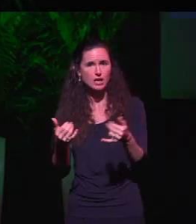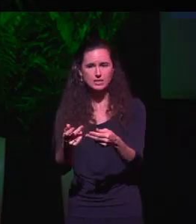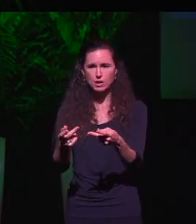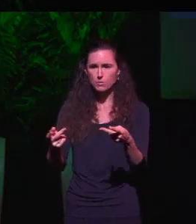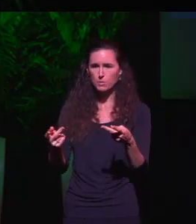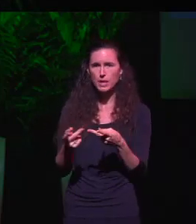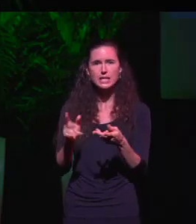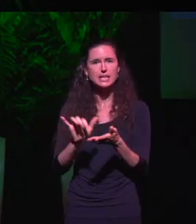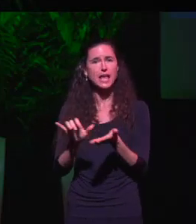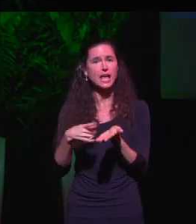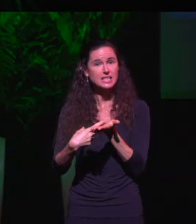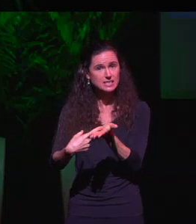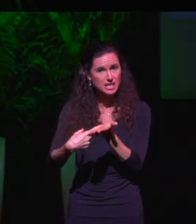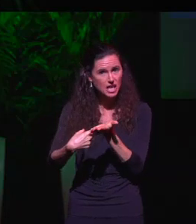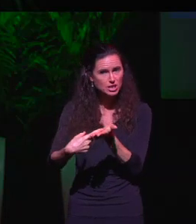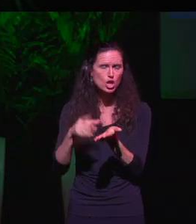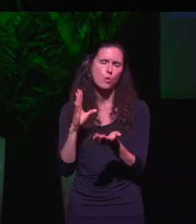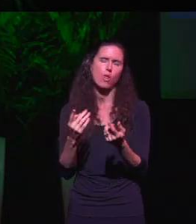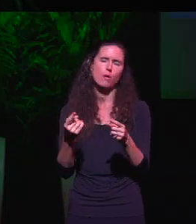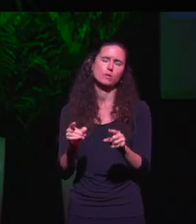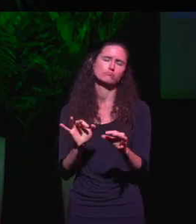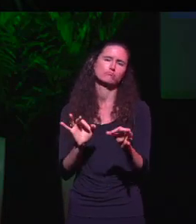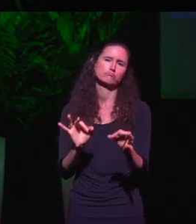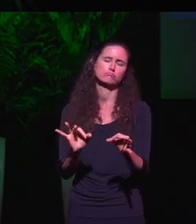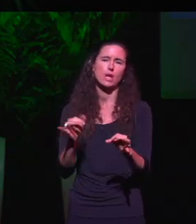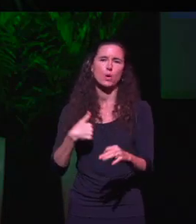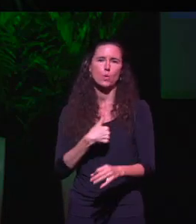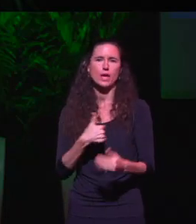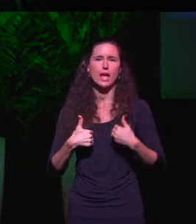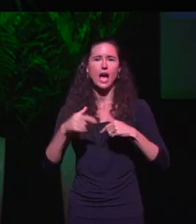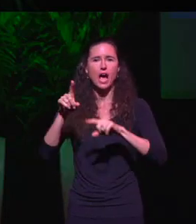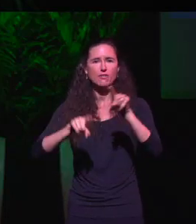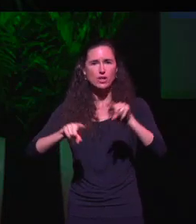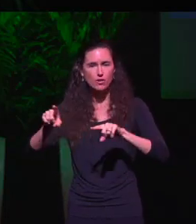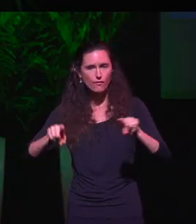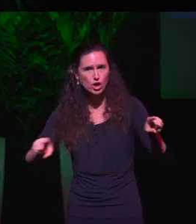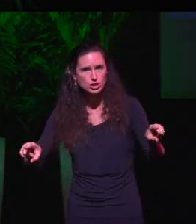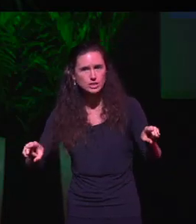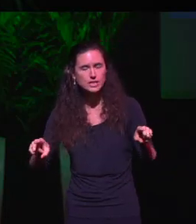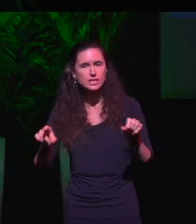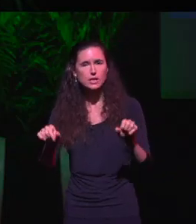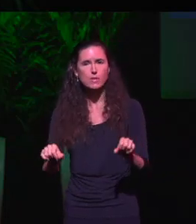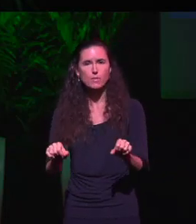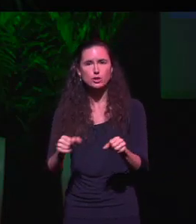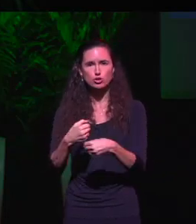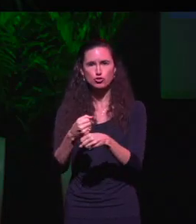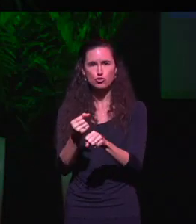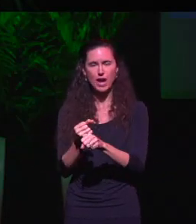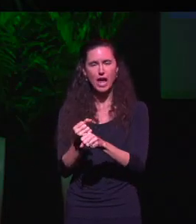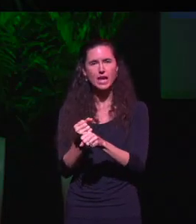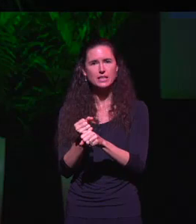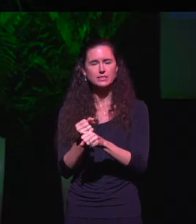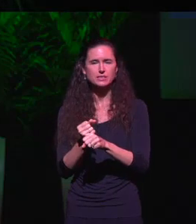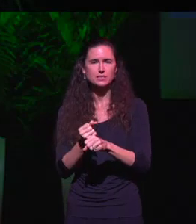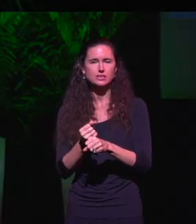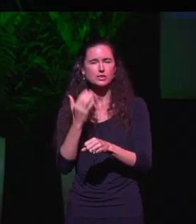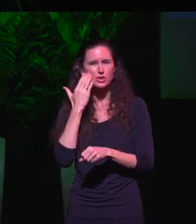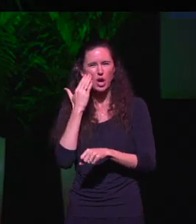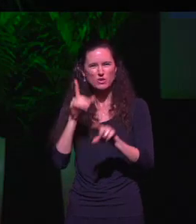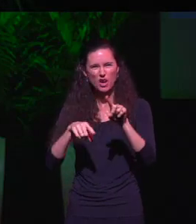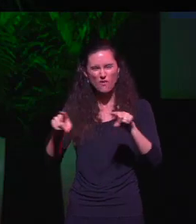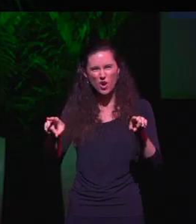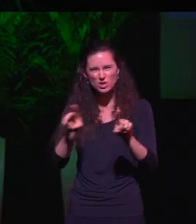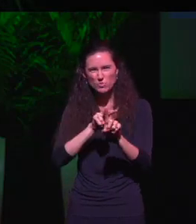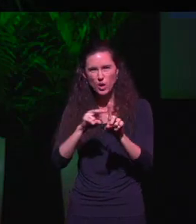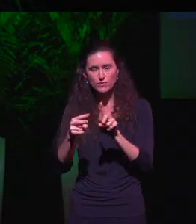these discussions are happening. We have the diversity to pull on to create a table of diverse points of view